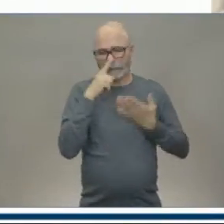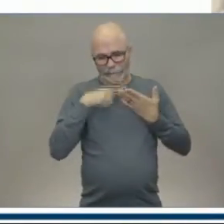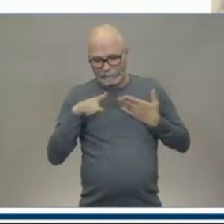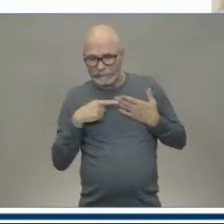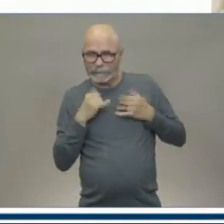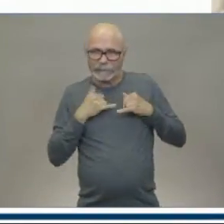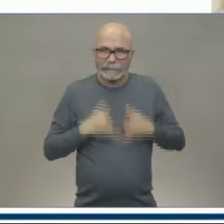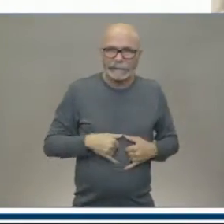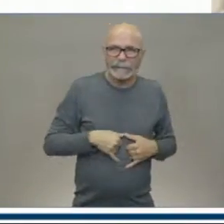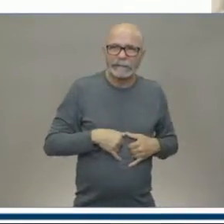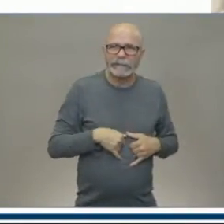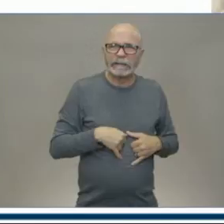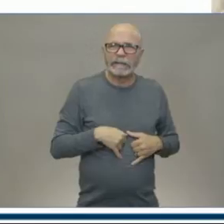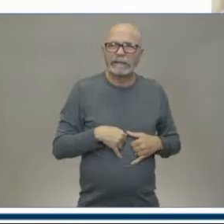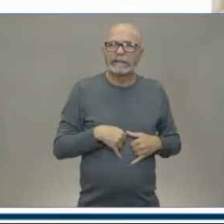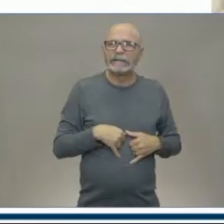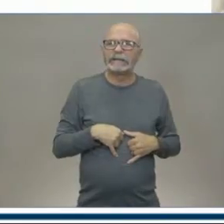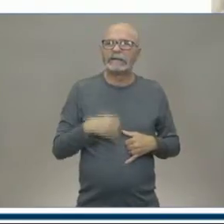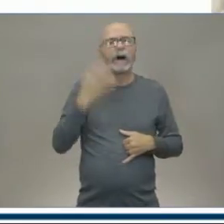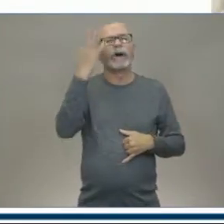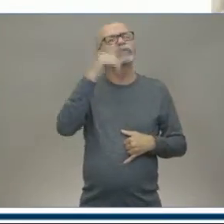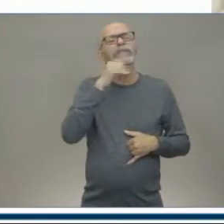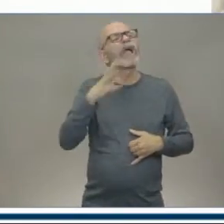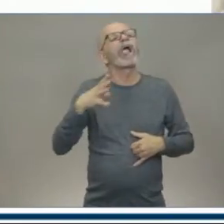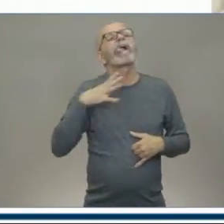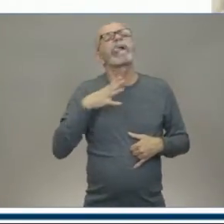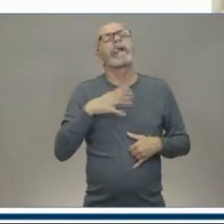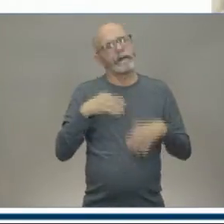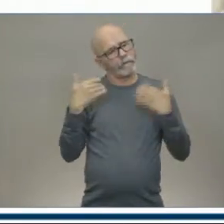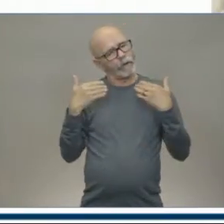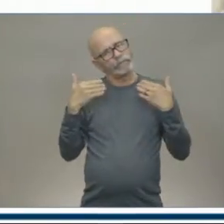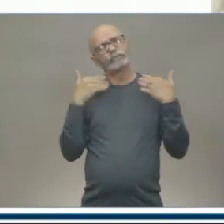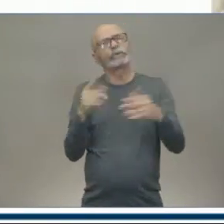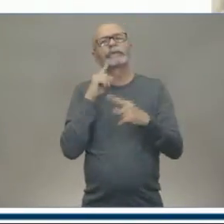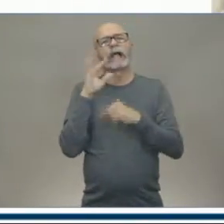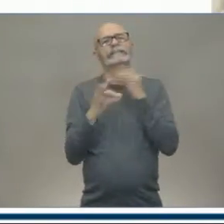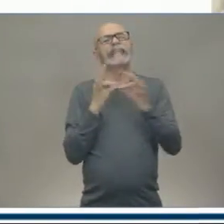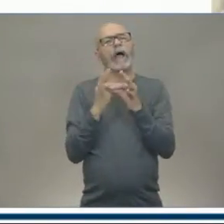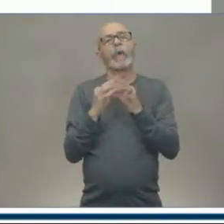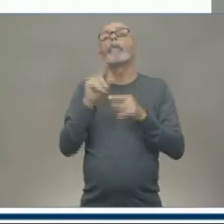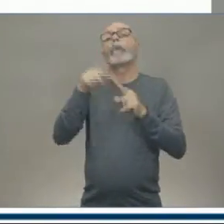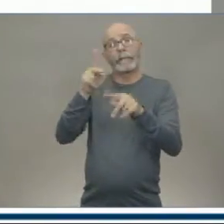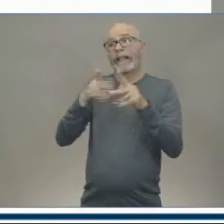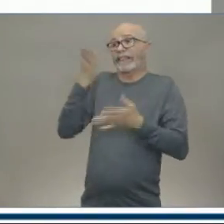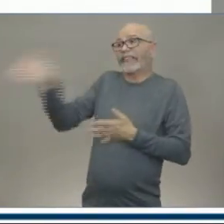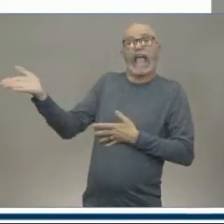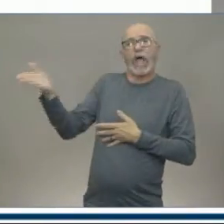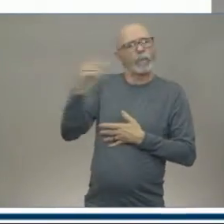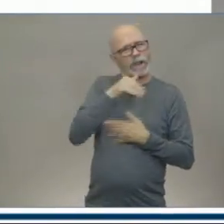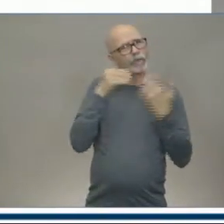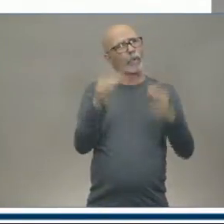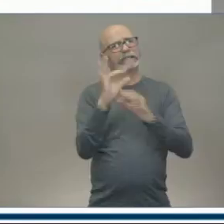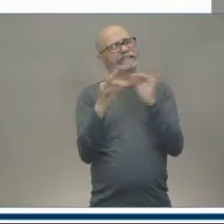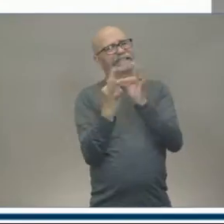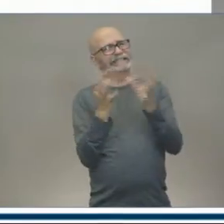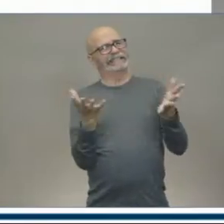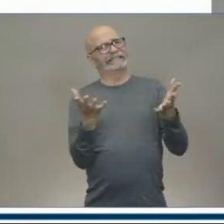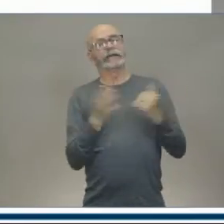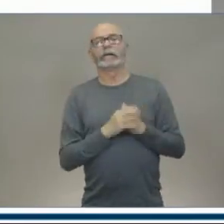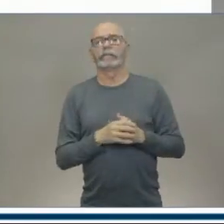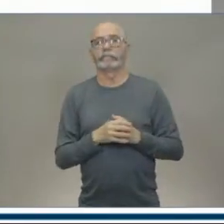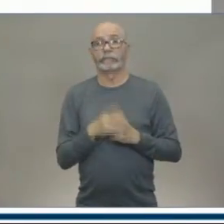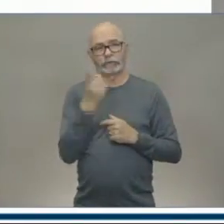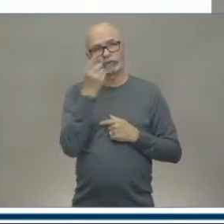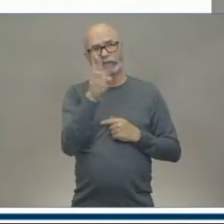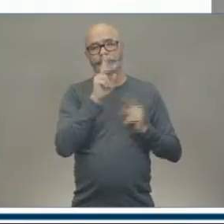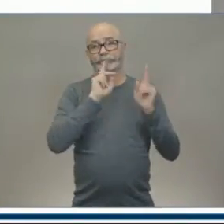test everyone who is at the places that are being sent out for advisories? The reality is that the reason where it's just an advisory to